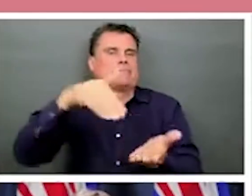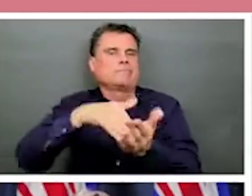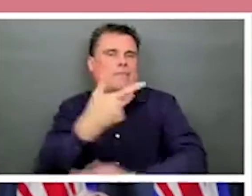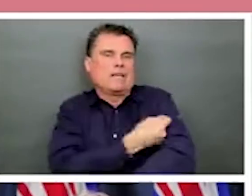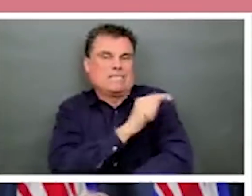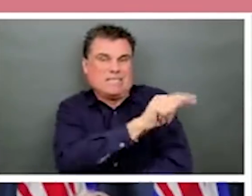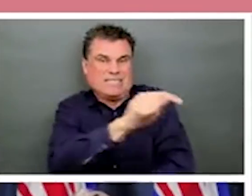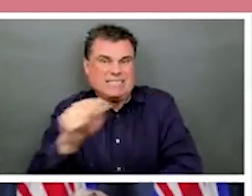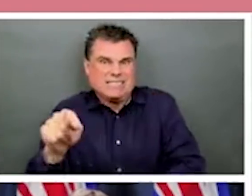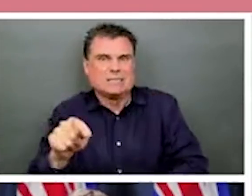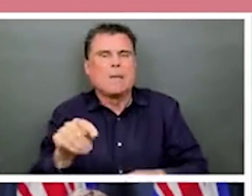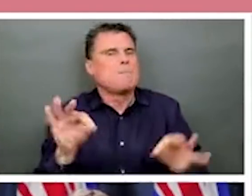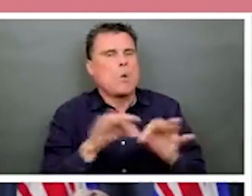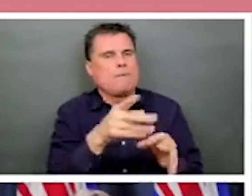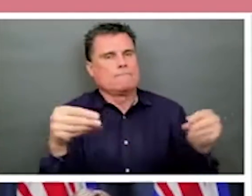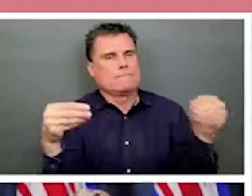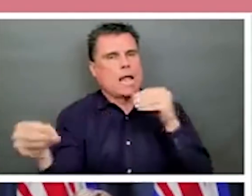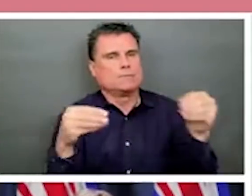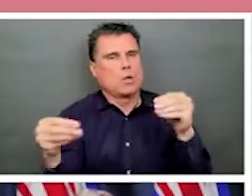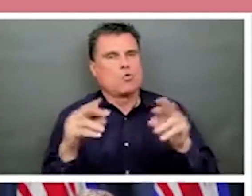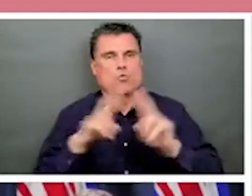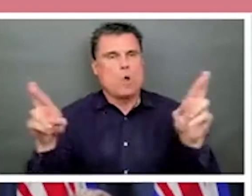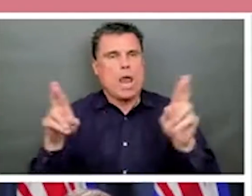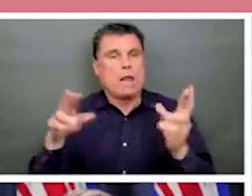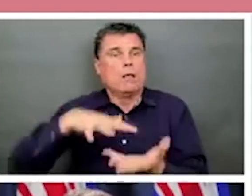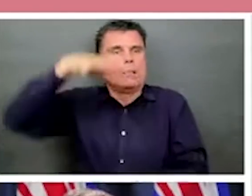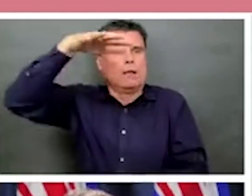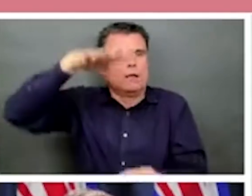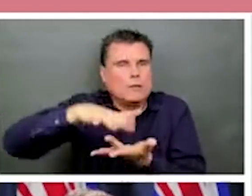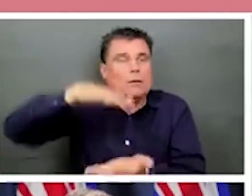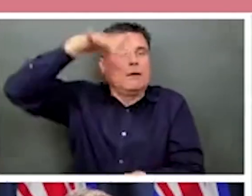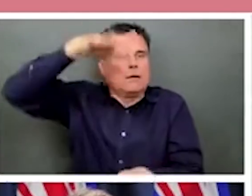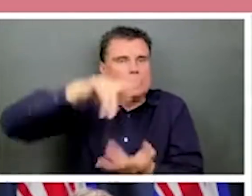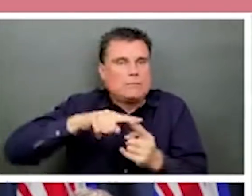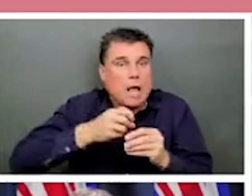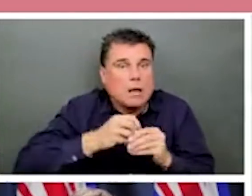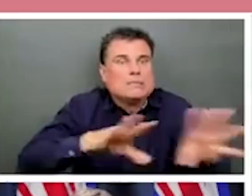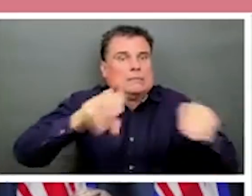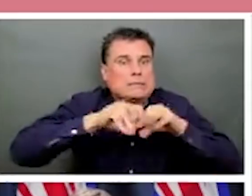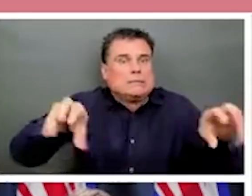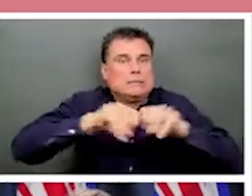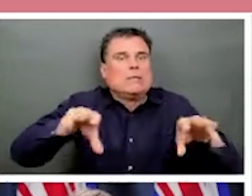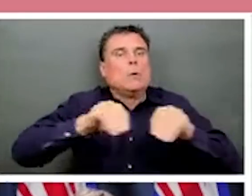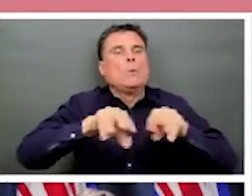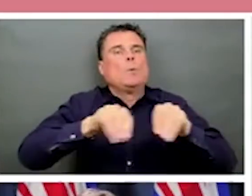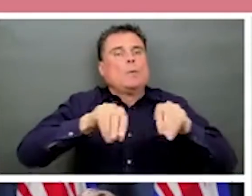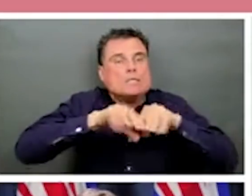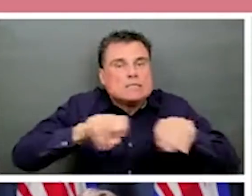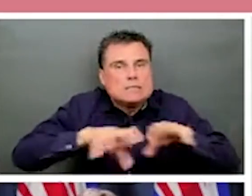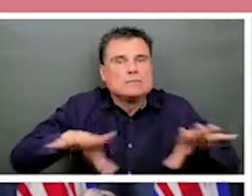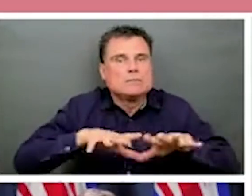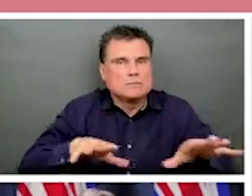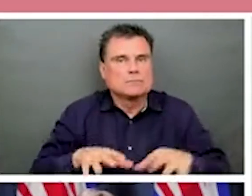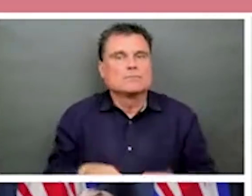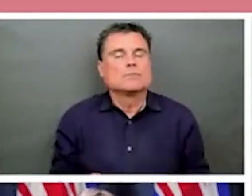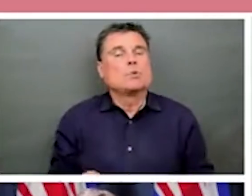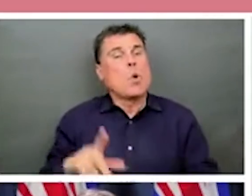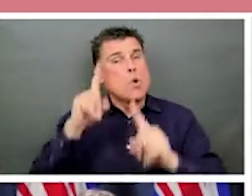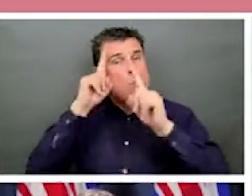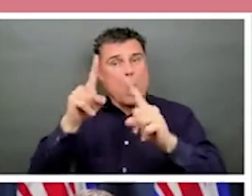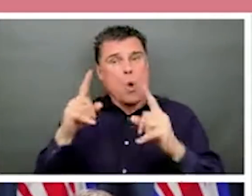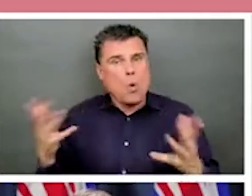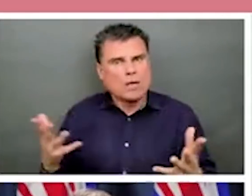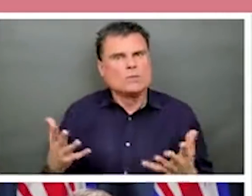these changes and continue to clarify and keep our focus on our objective, which is to get our population vaccinated